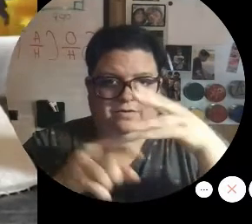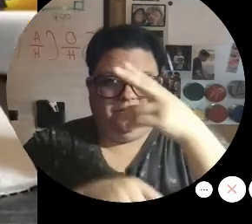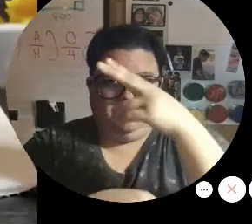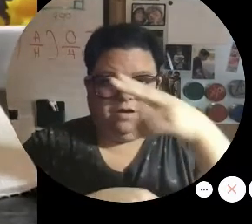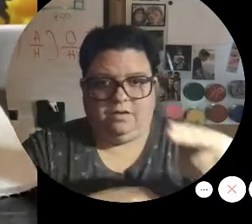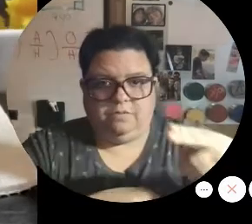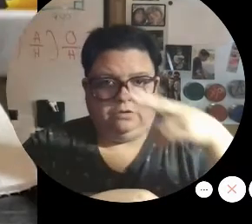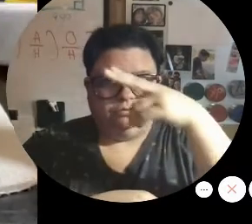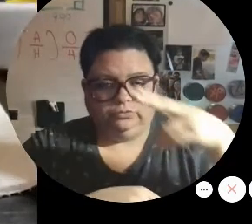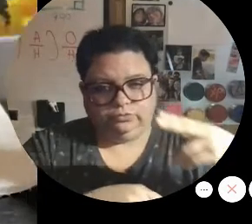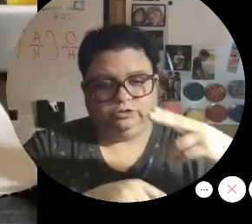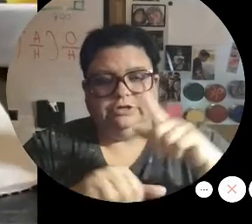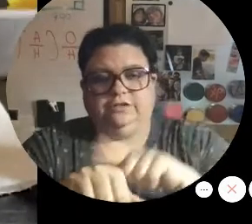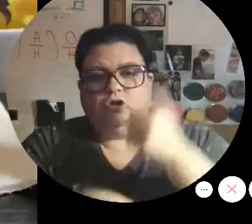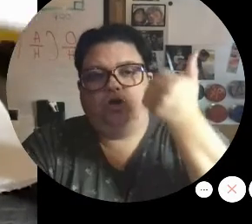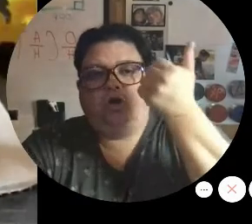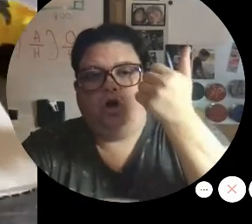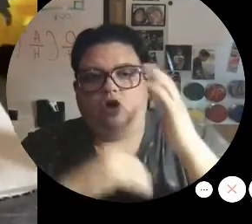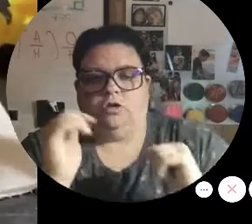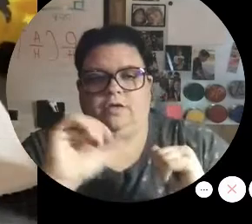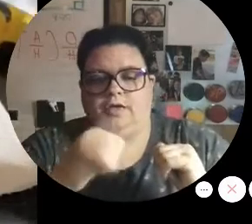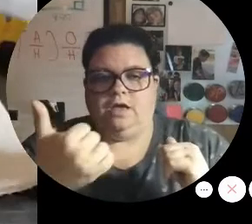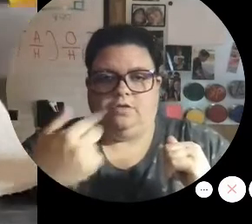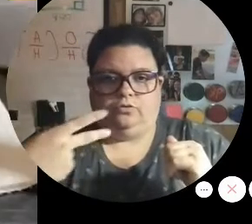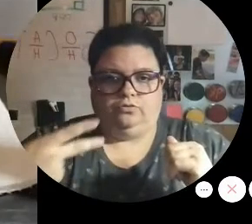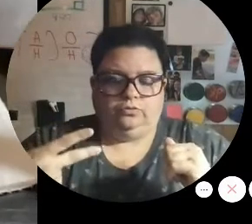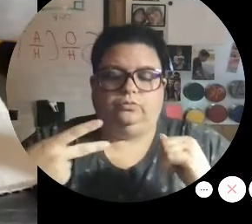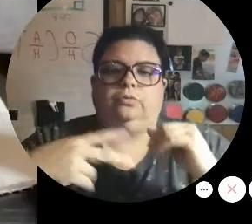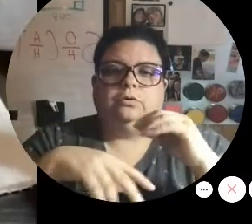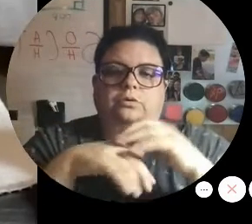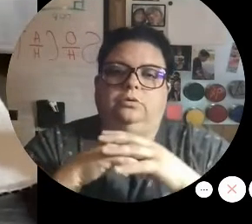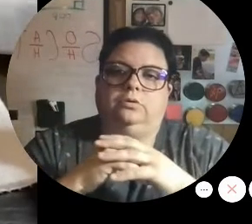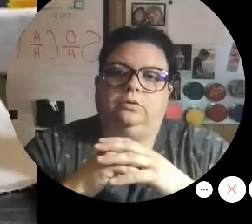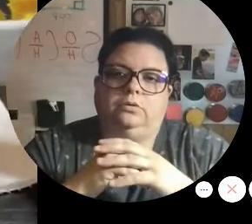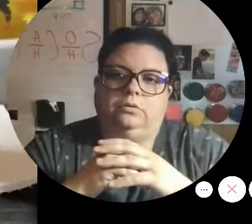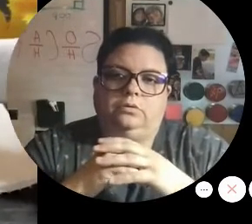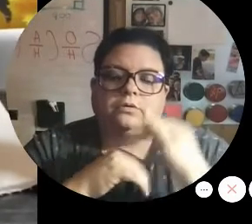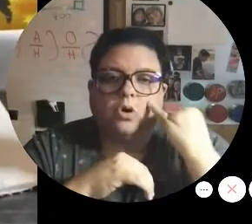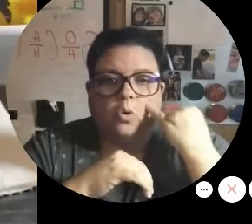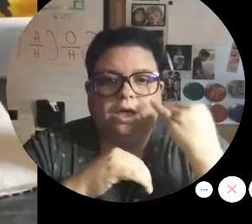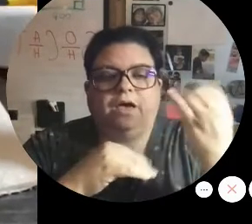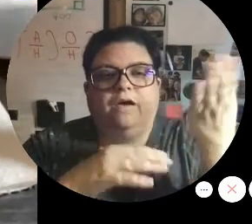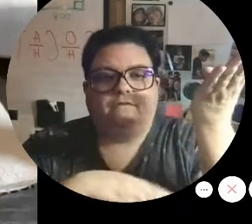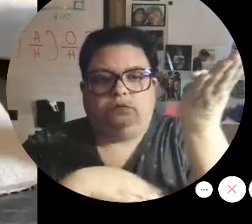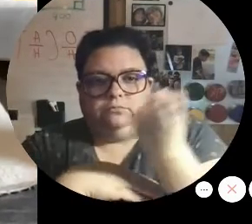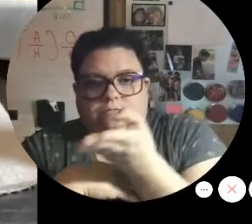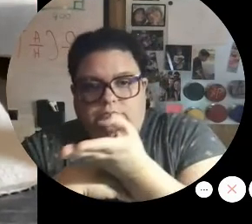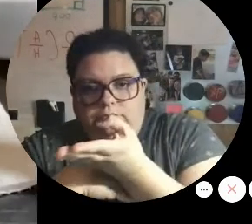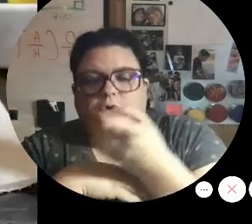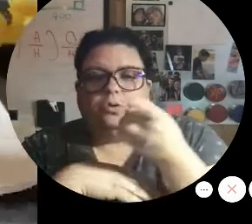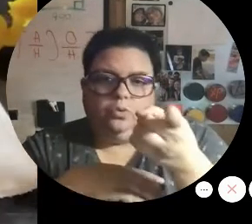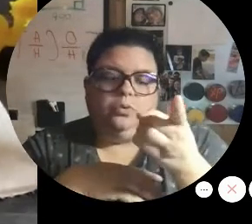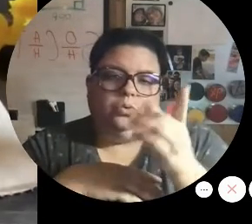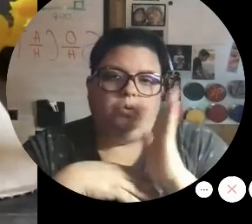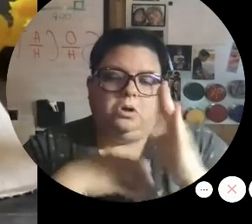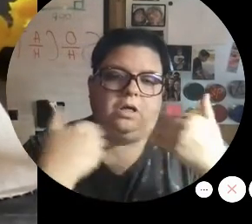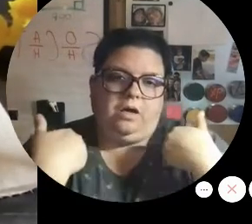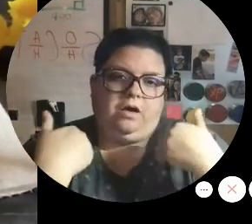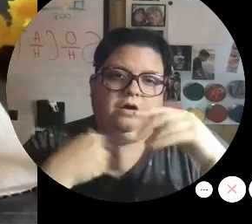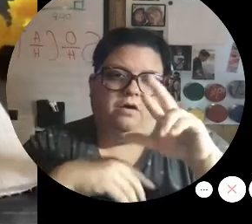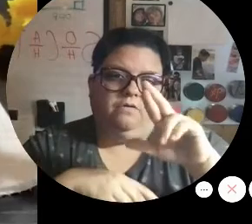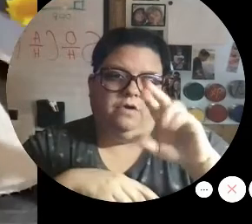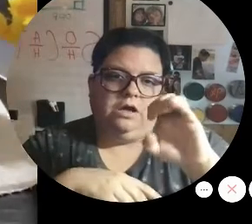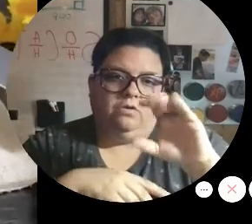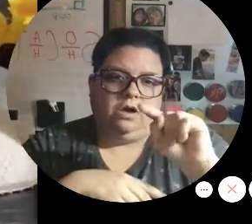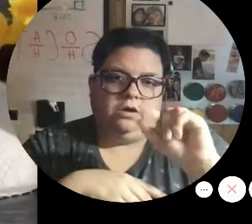hypotenuse, and it's longer than these 2 sides. So if you cut diagonally, you end up with a rectangle.